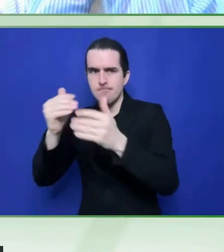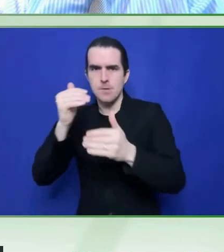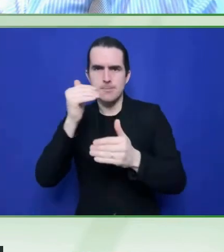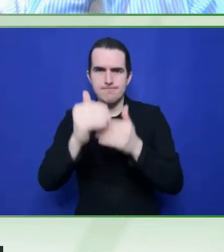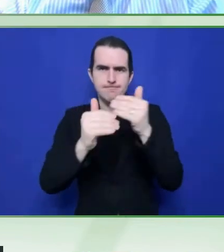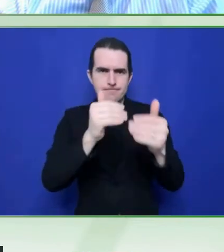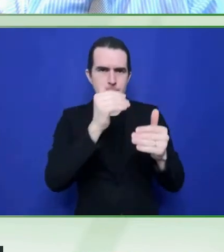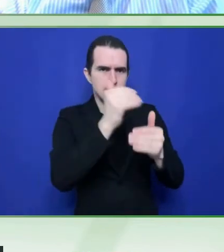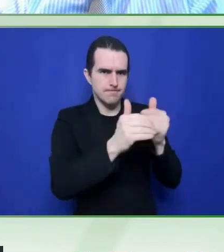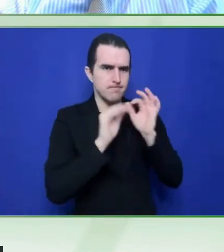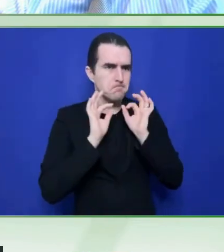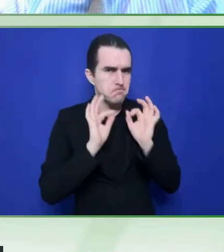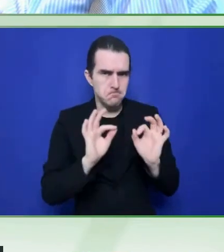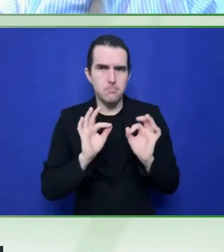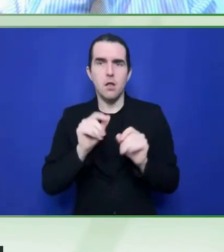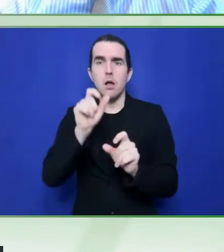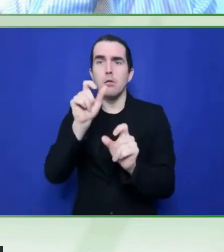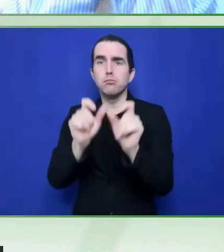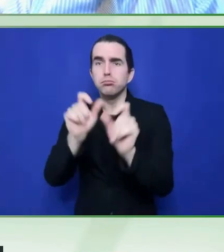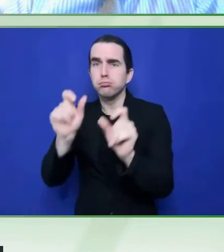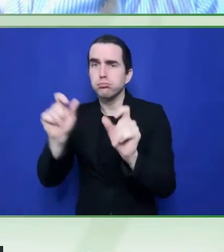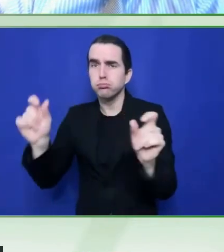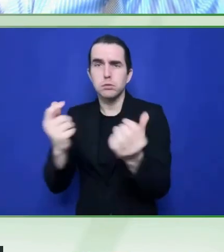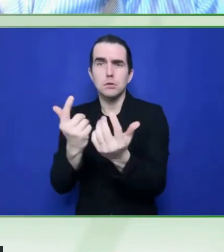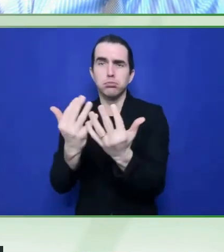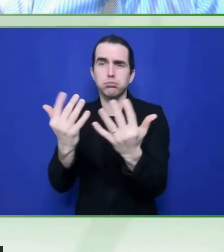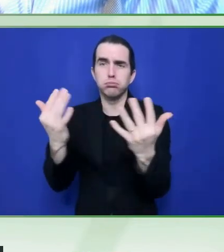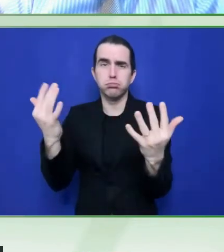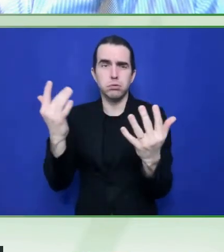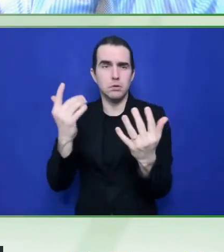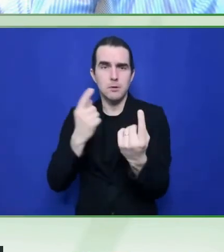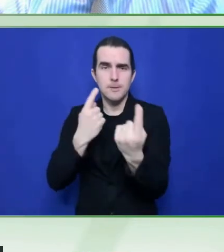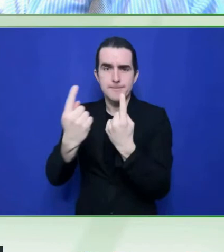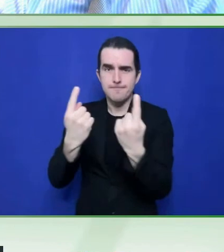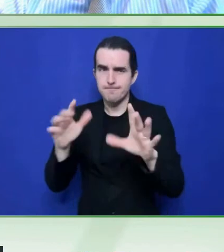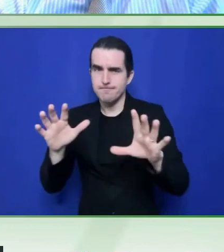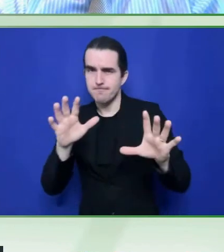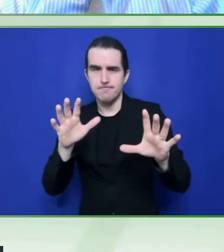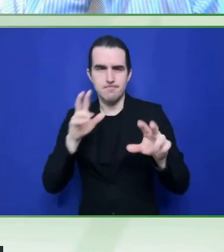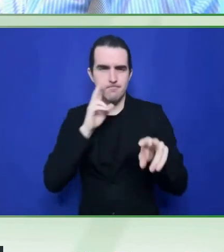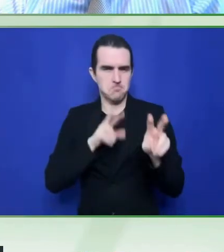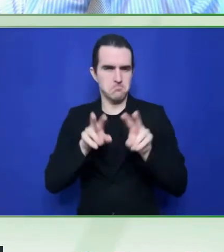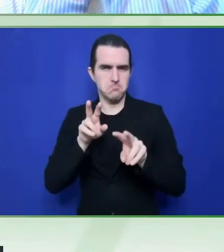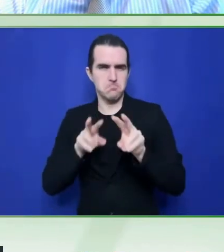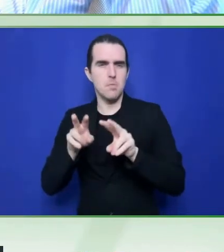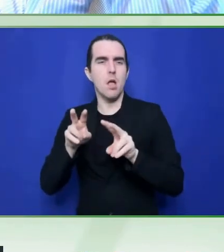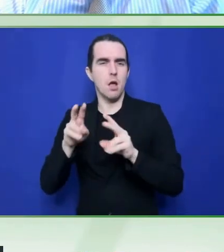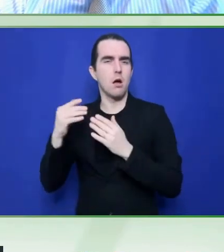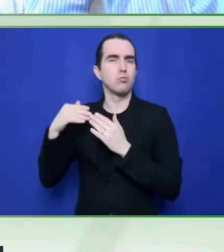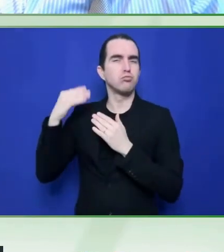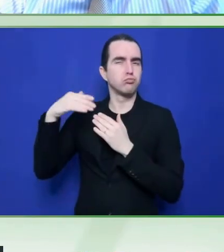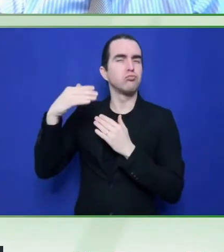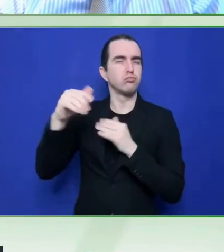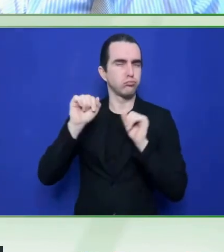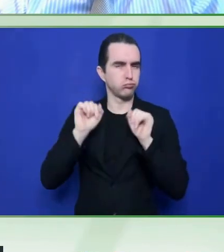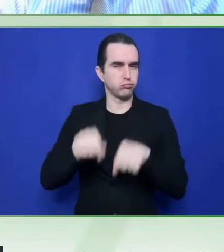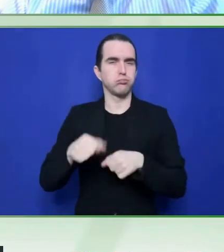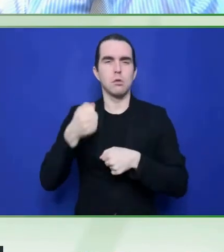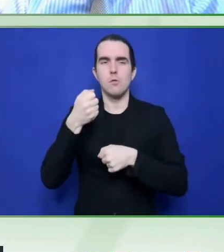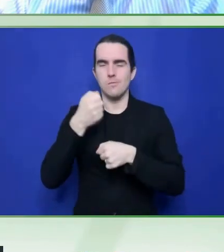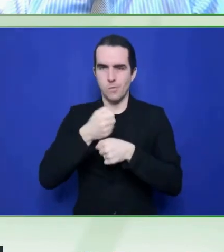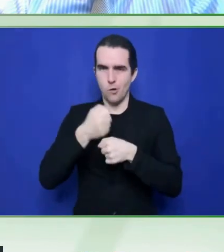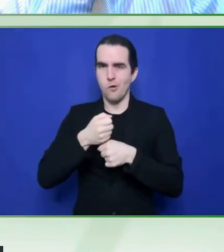we are working with a 60-40, 60 at work and 40% are working from home,